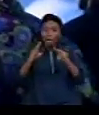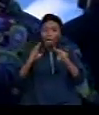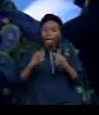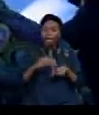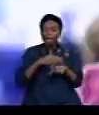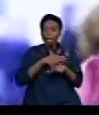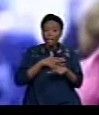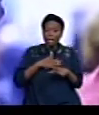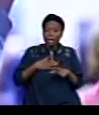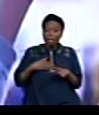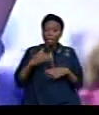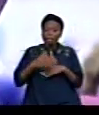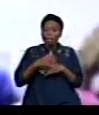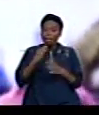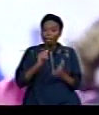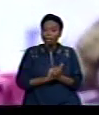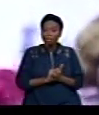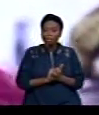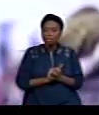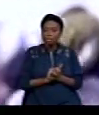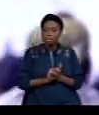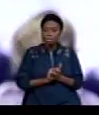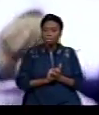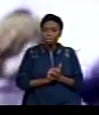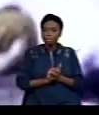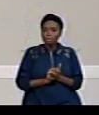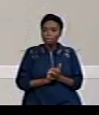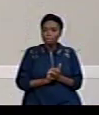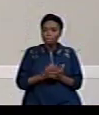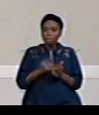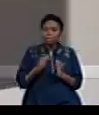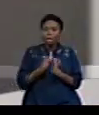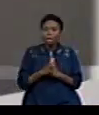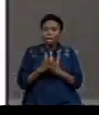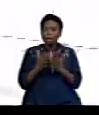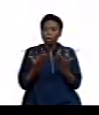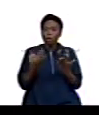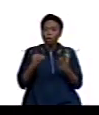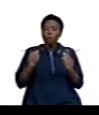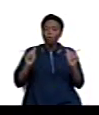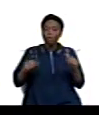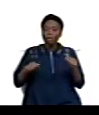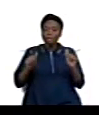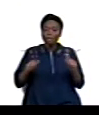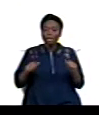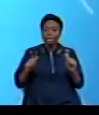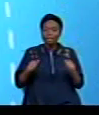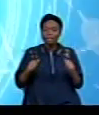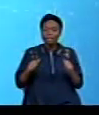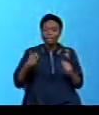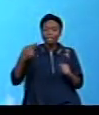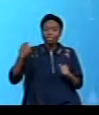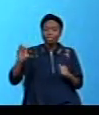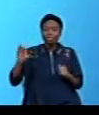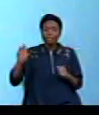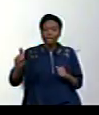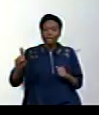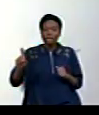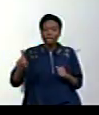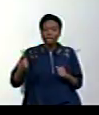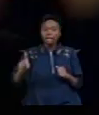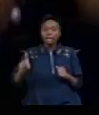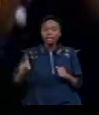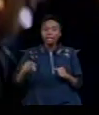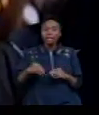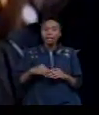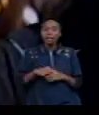quarter beckons. The seventh month opens the dawn of possibilities. GCK is your